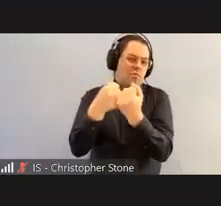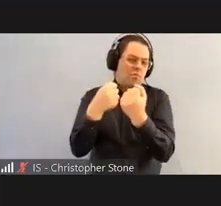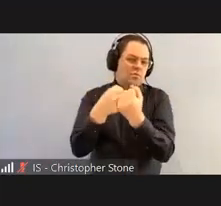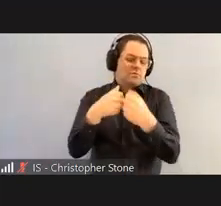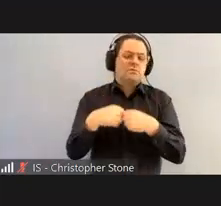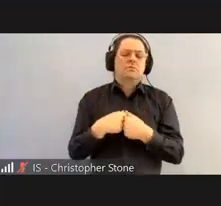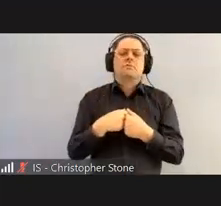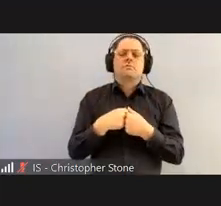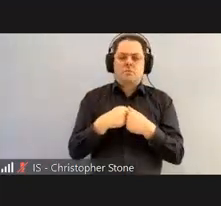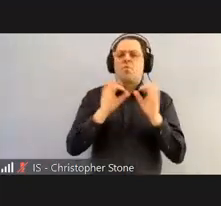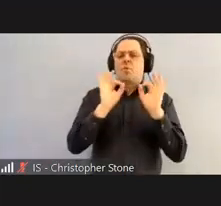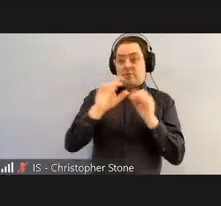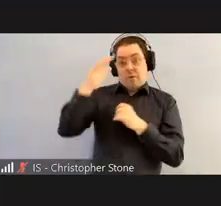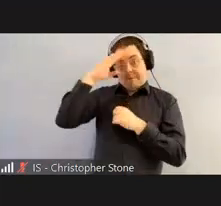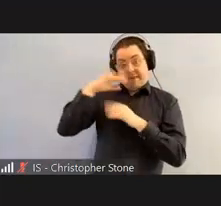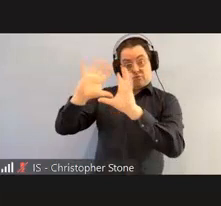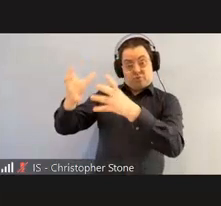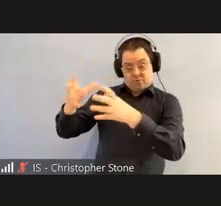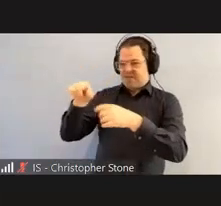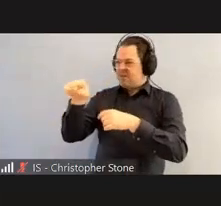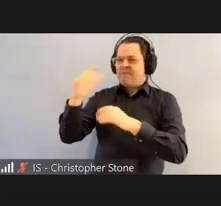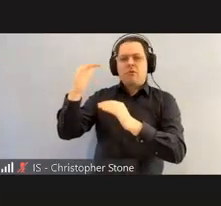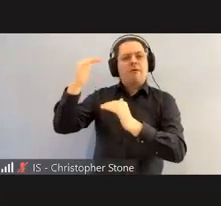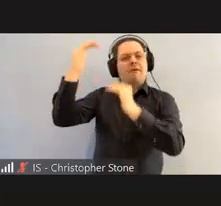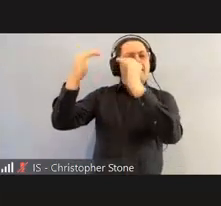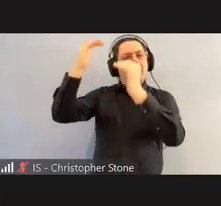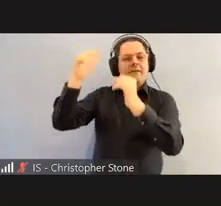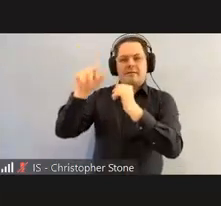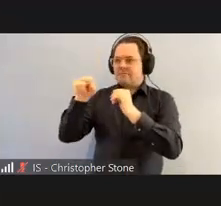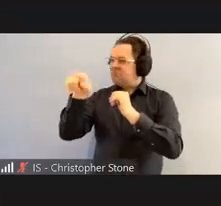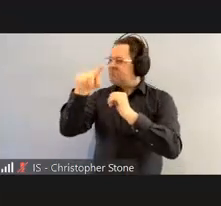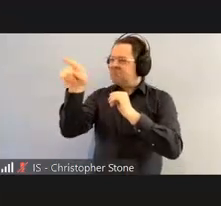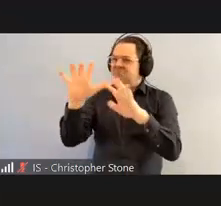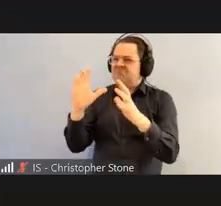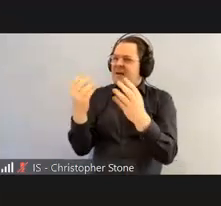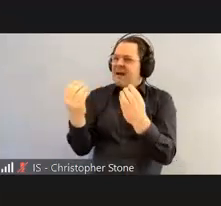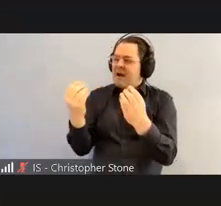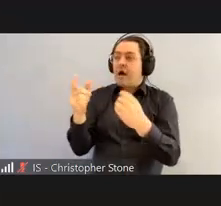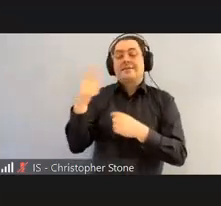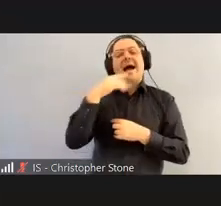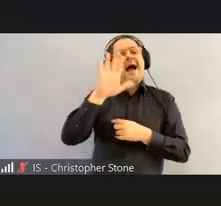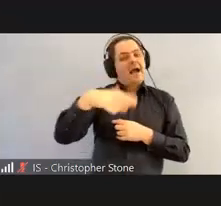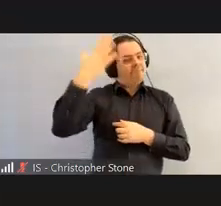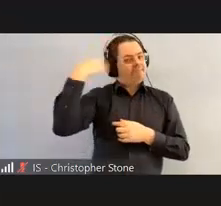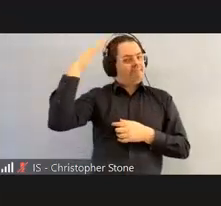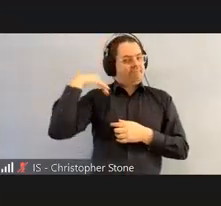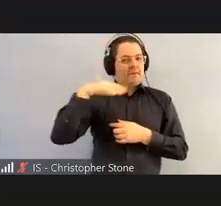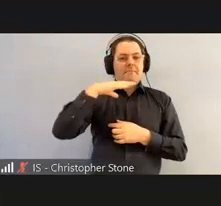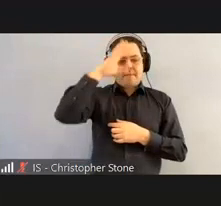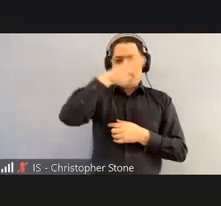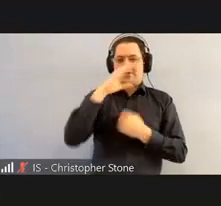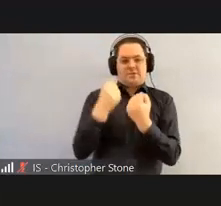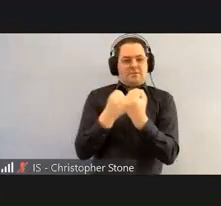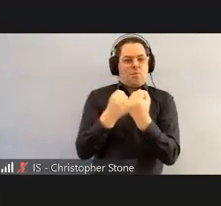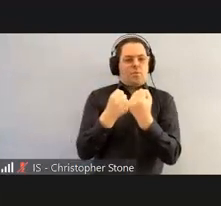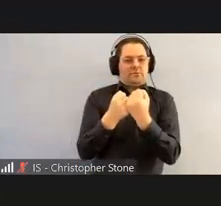children, they told me that, you know what, there used to be a parent support group at